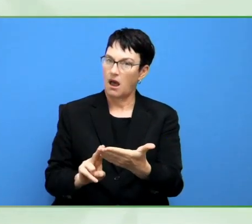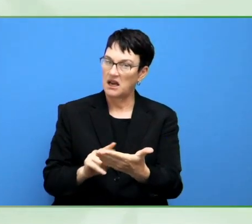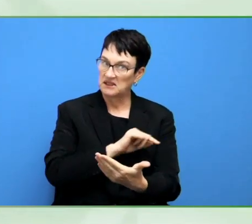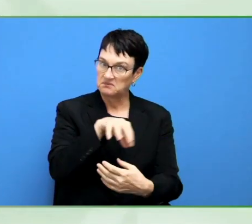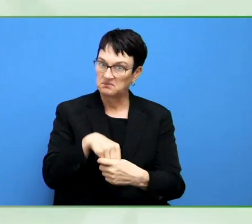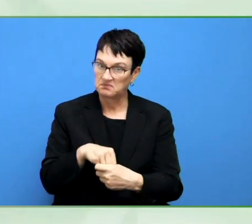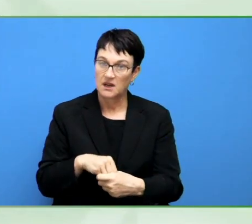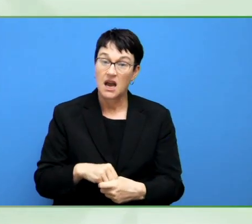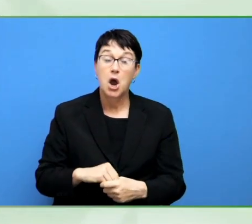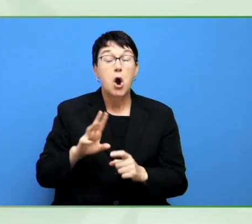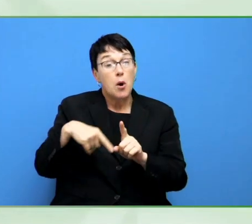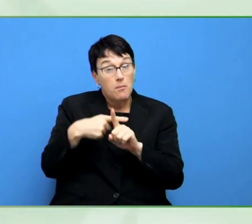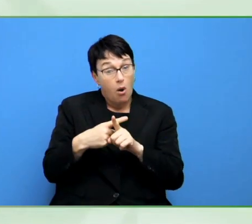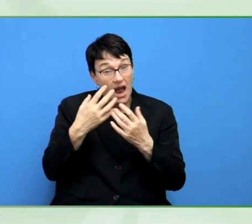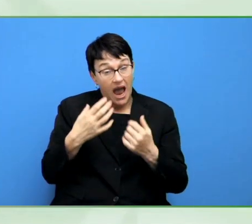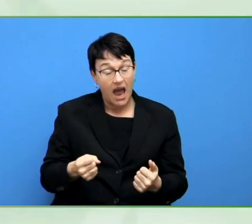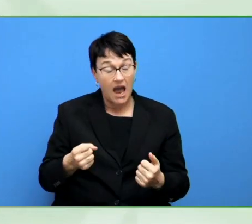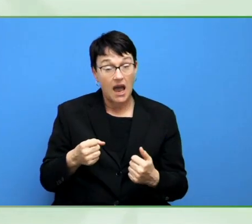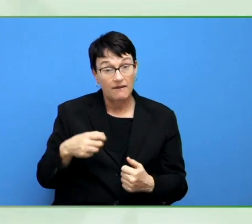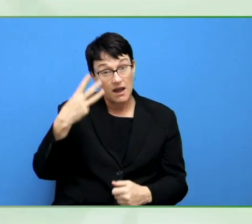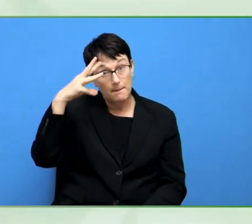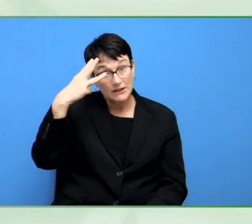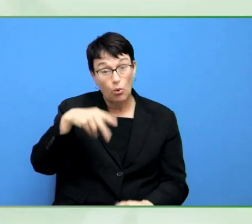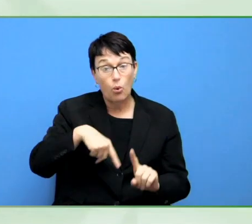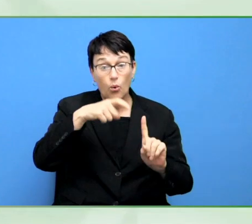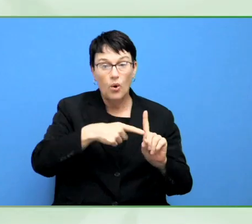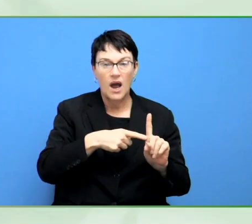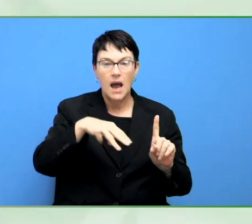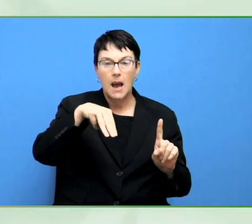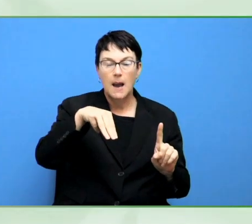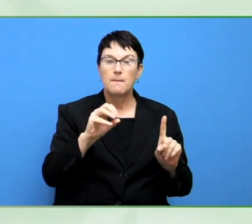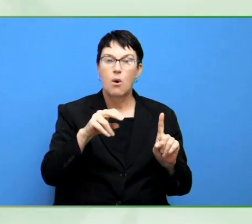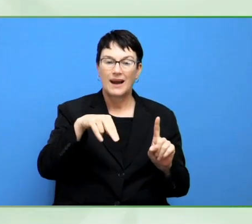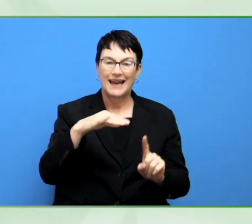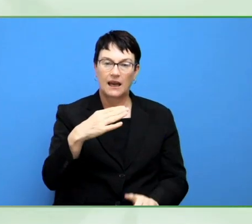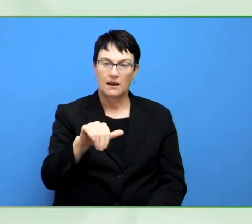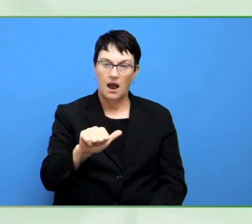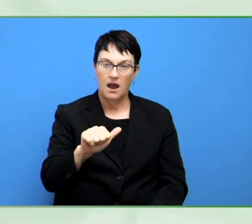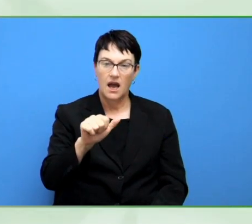Mexico. She's from the G3 ICT Global,